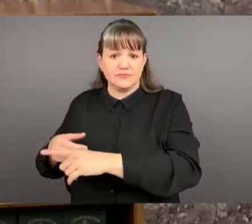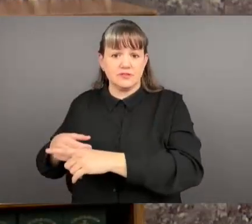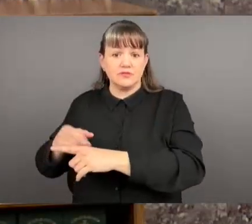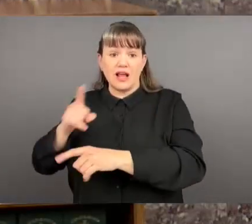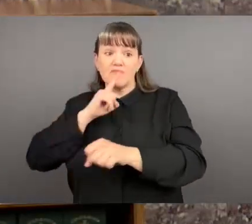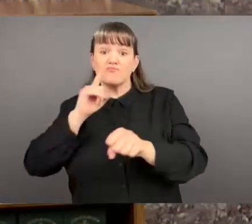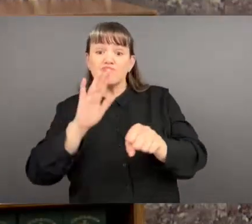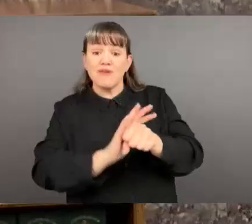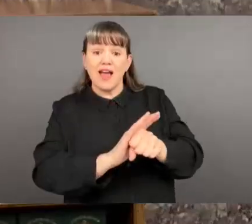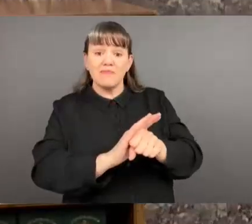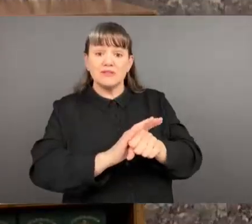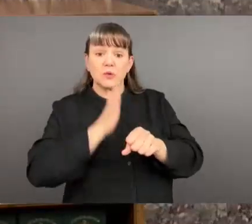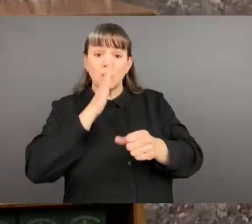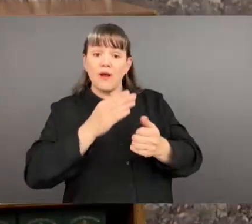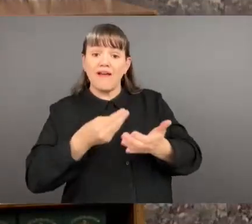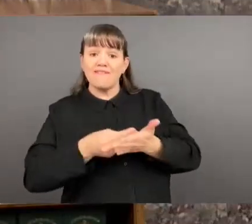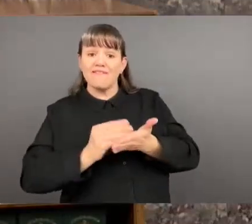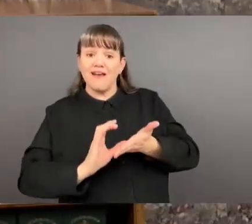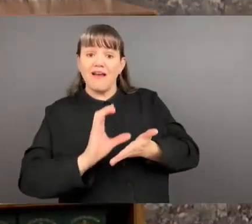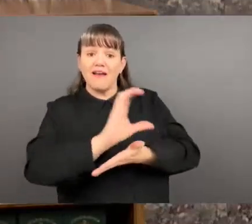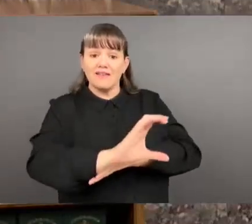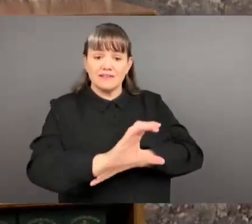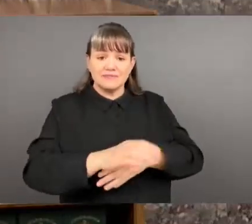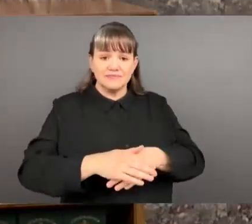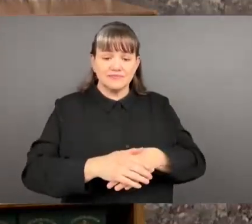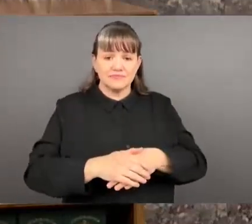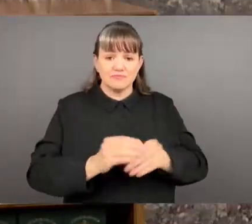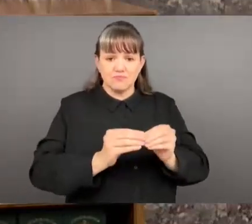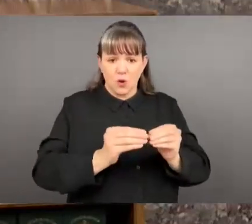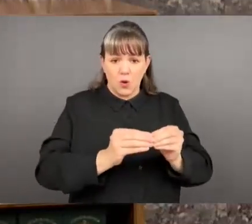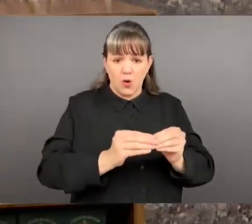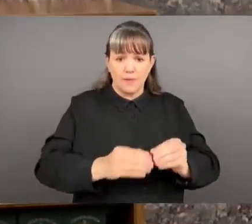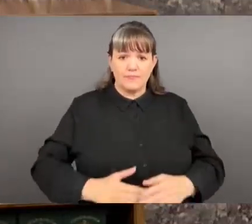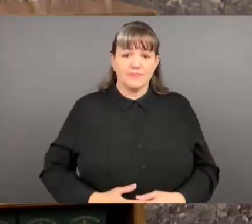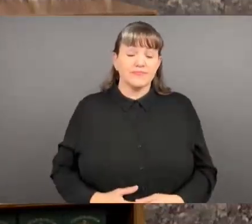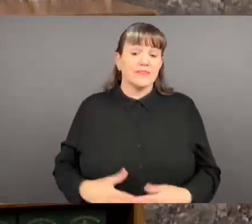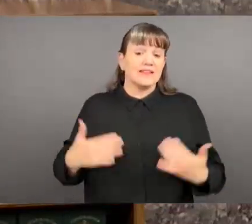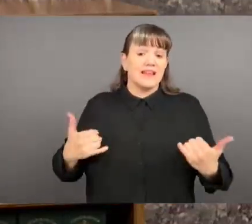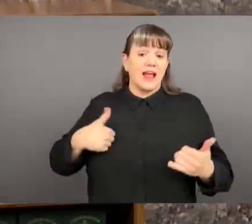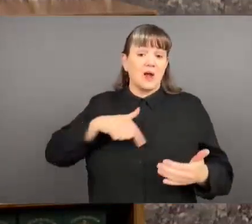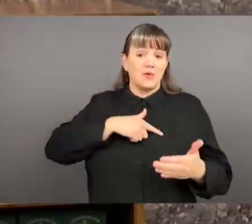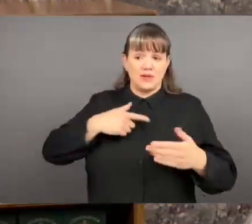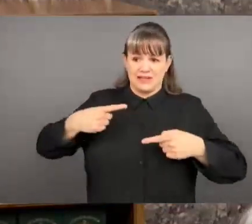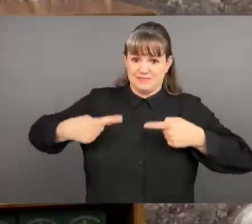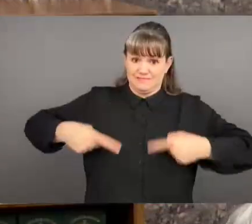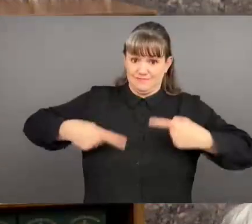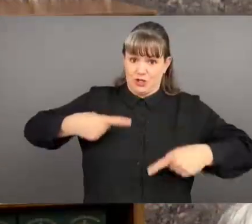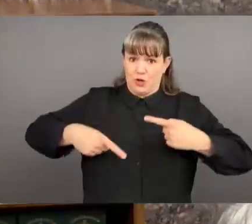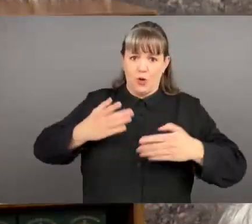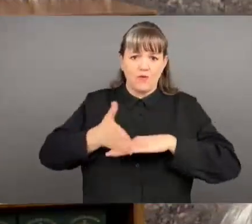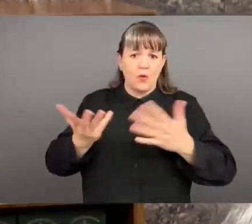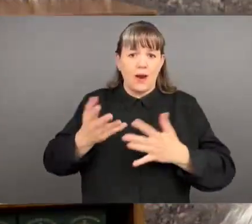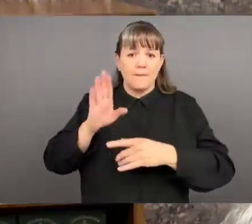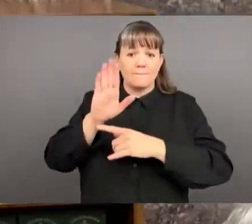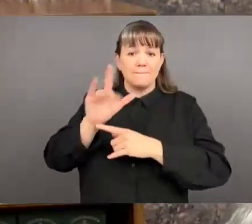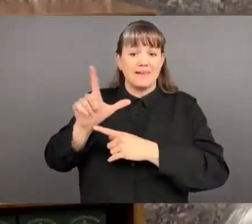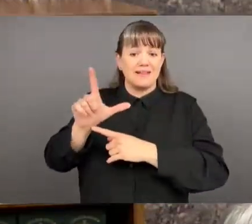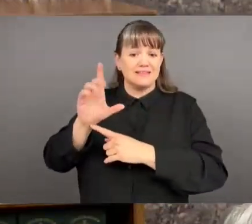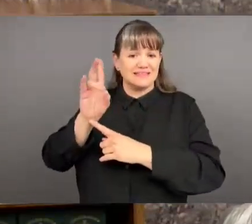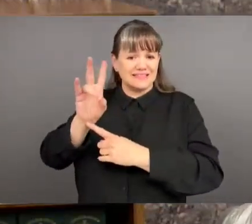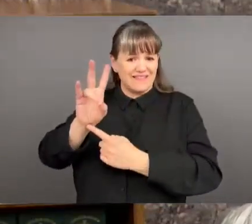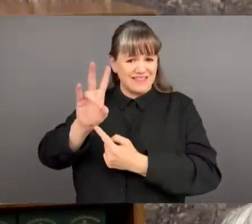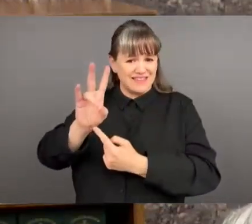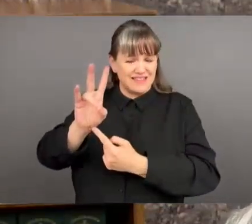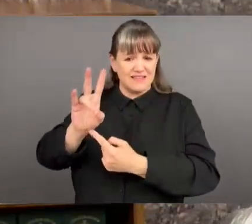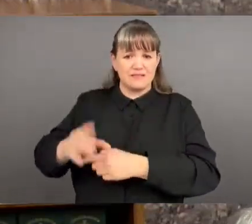which we're currently debating in this legislature, it's not hard to imagine why we cannot trust this government. So I will give this Premier